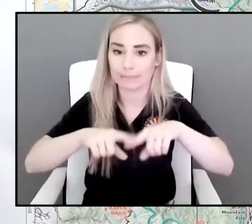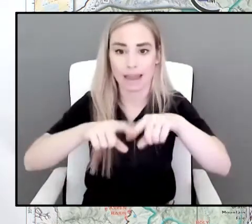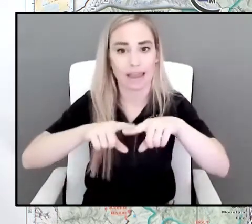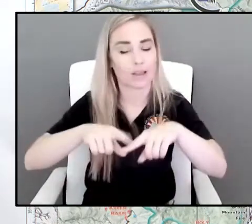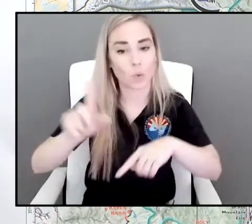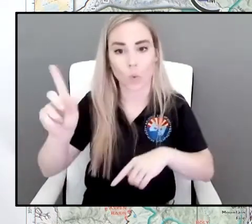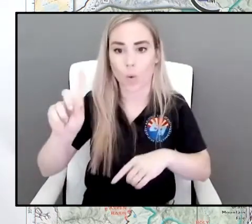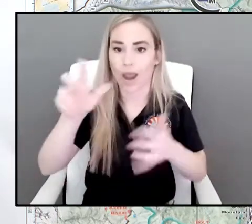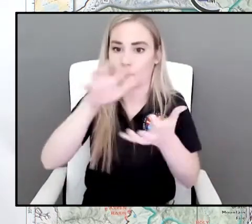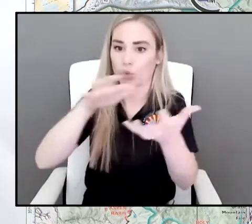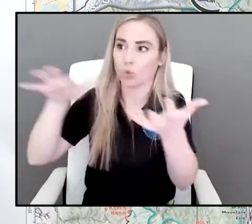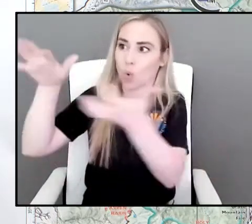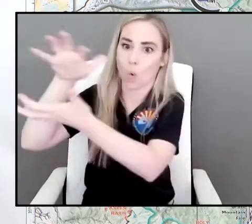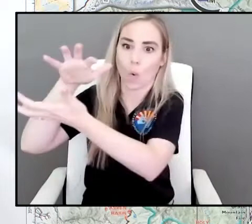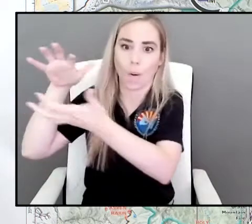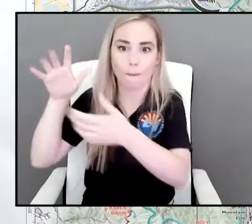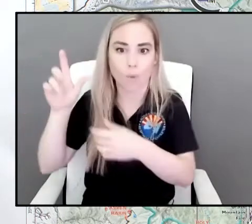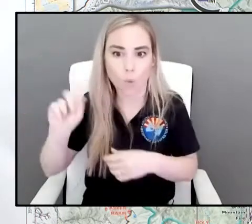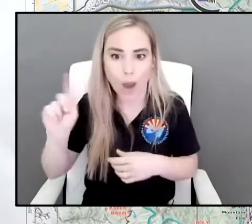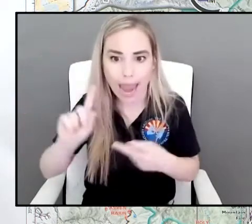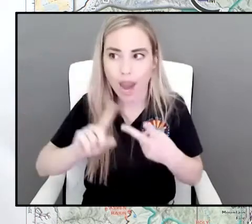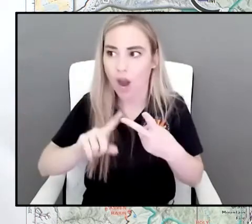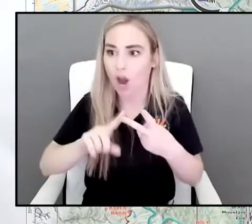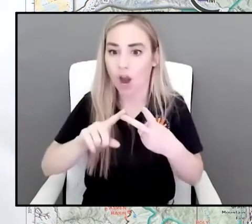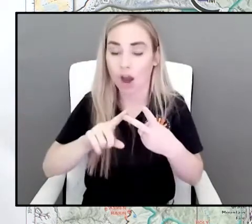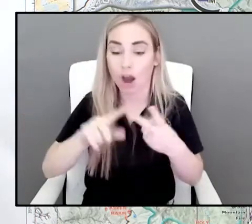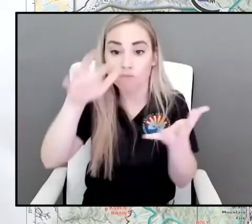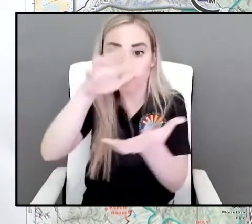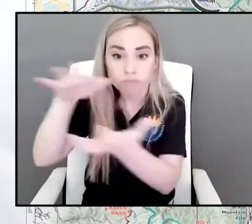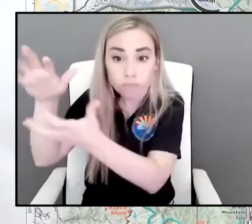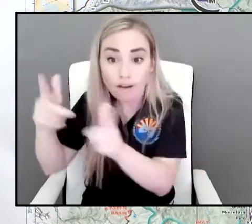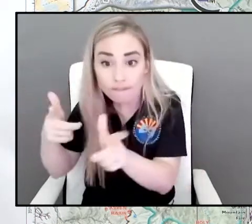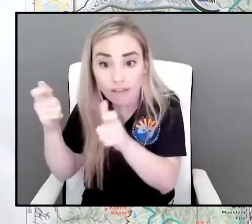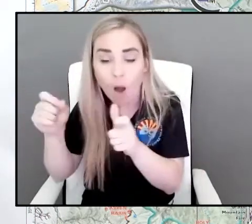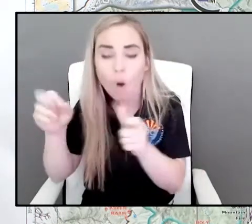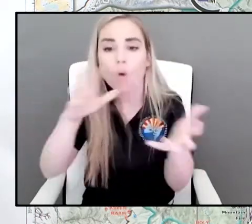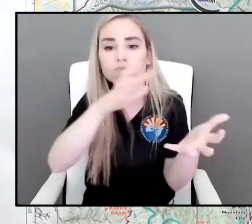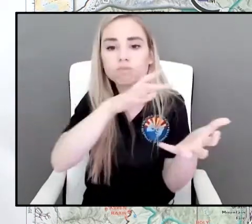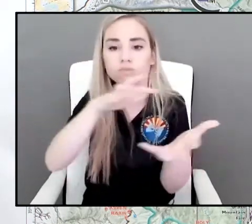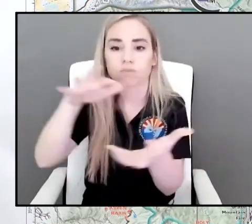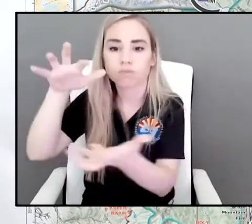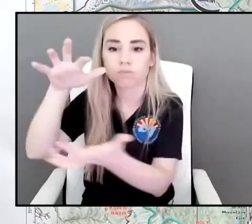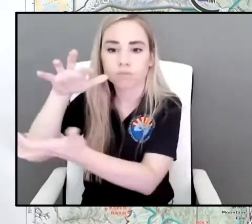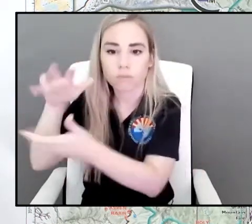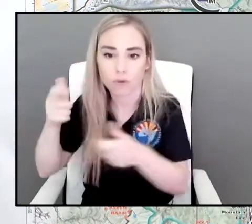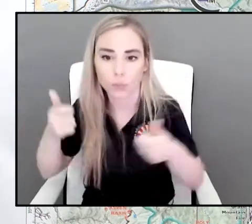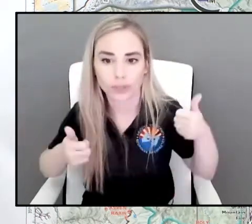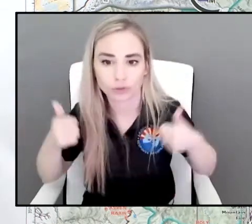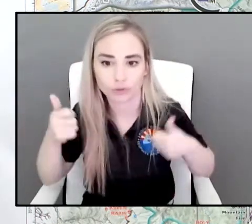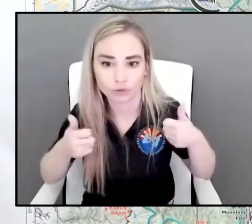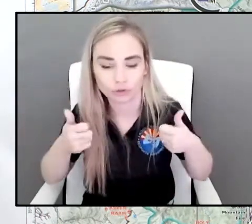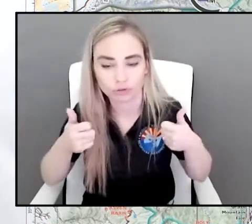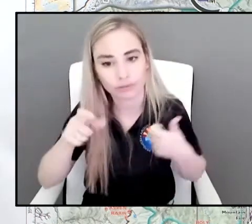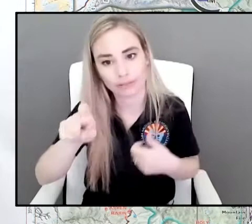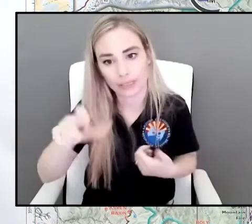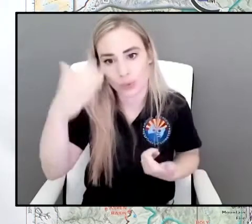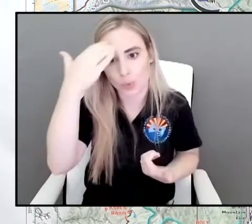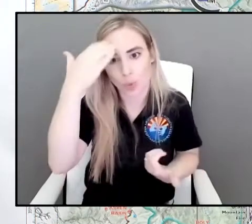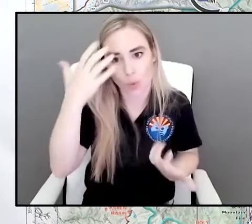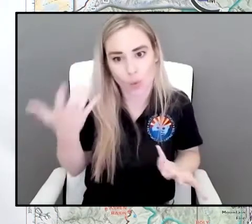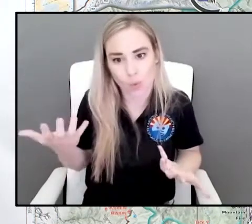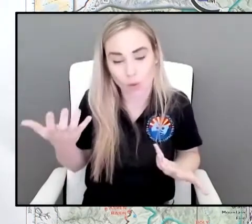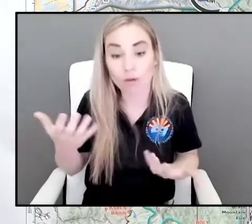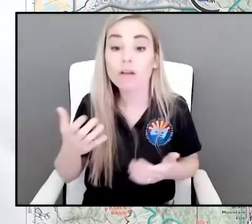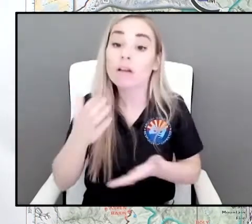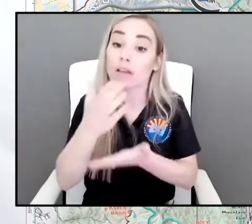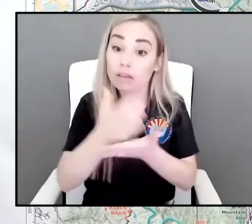cell sit over and how long does it stay there? What is that intensity? So we have area closures in